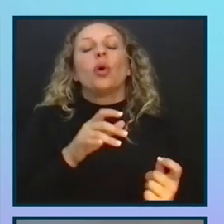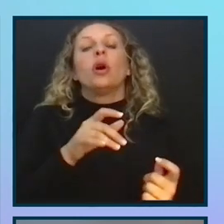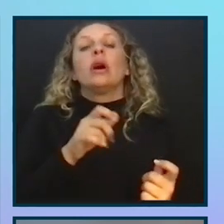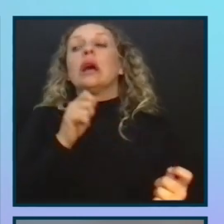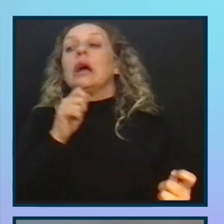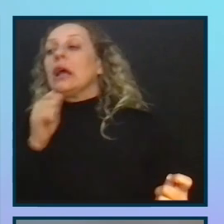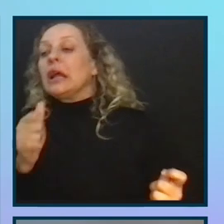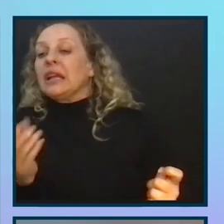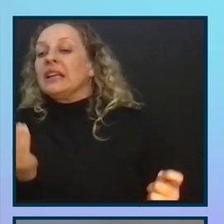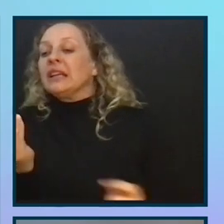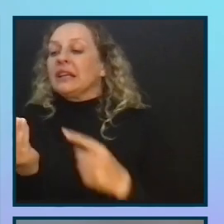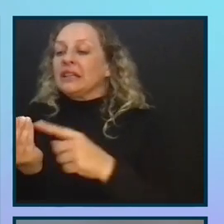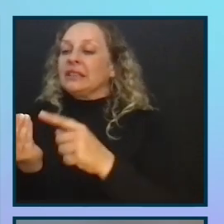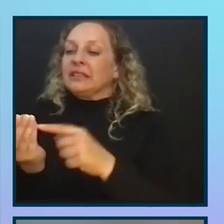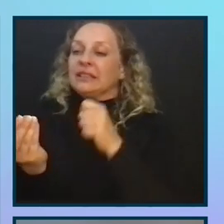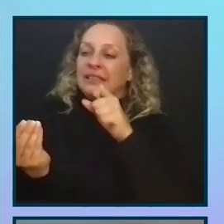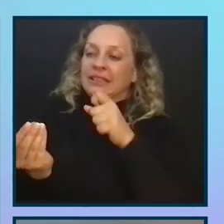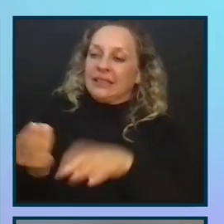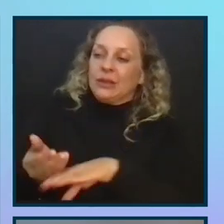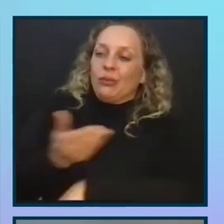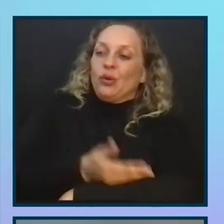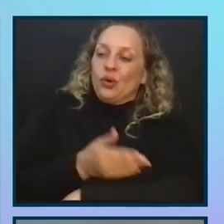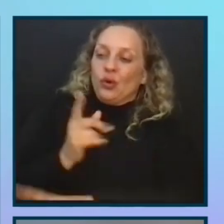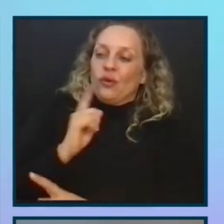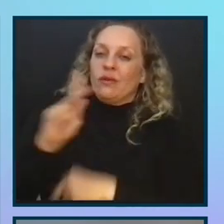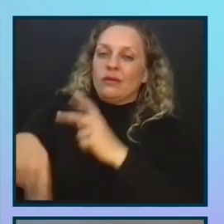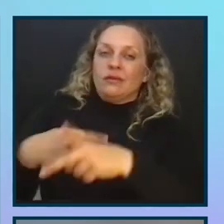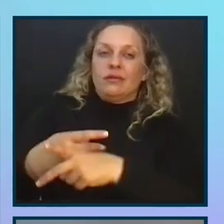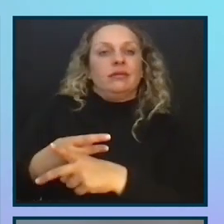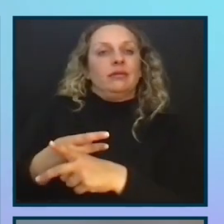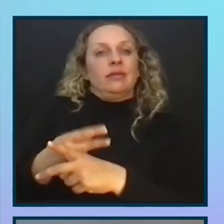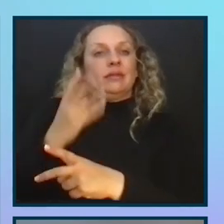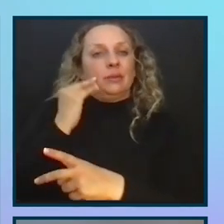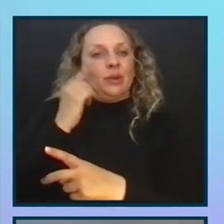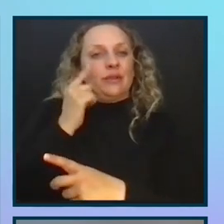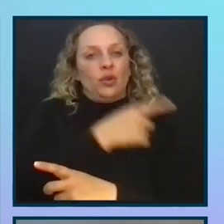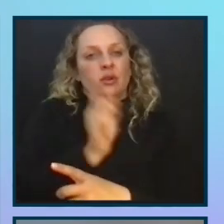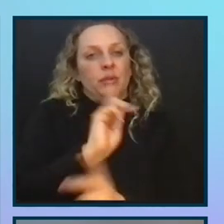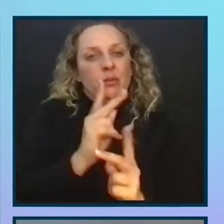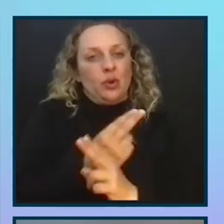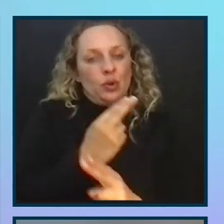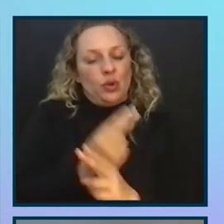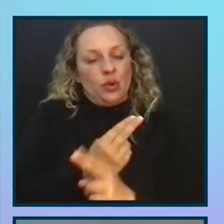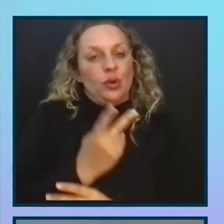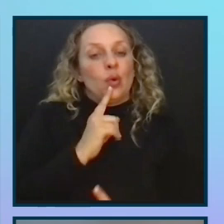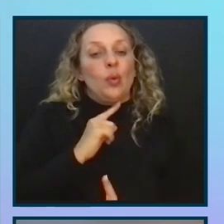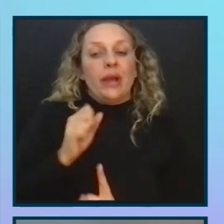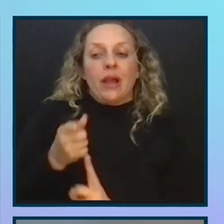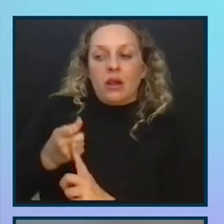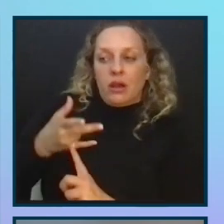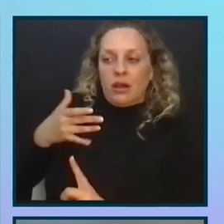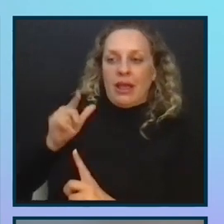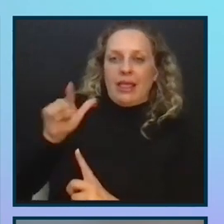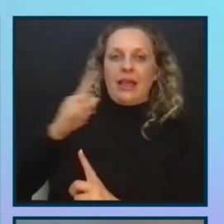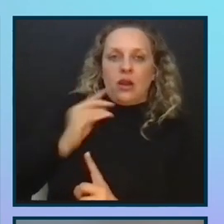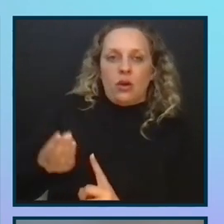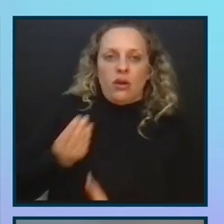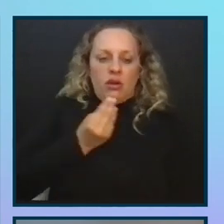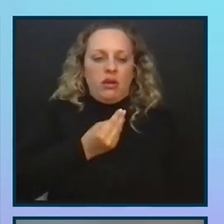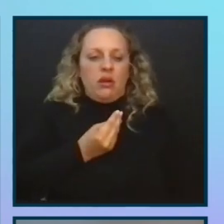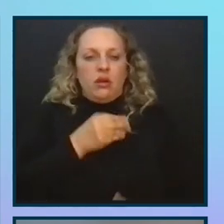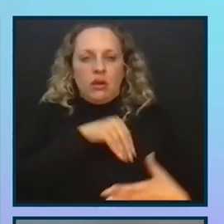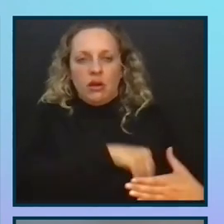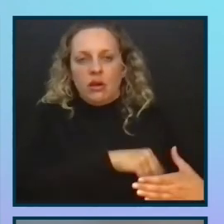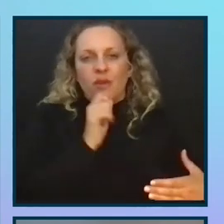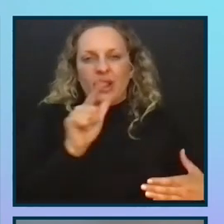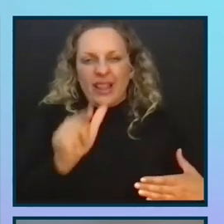isn't what it isn't and helped us narrow scope and build a good experience for our users. We can always build on this component later if the need arises. So